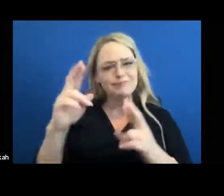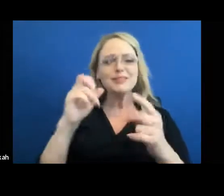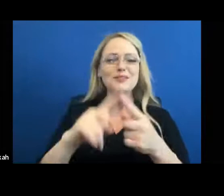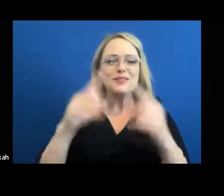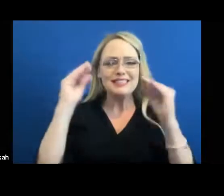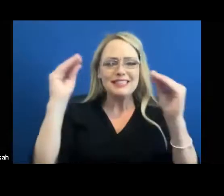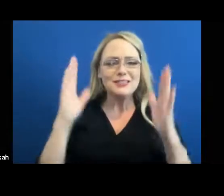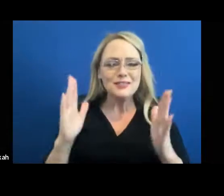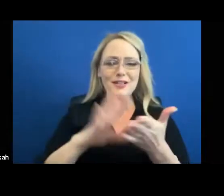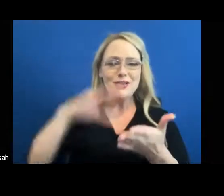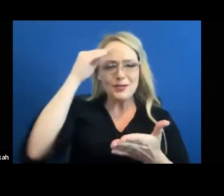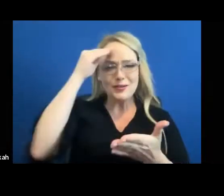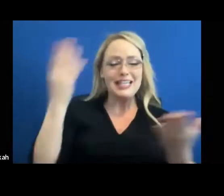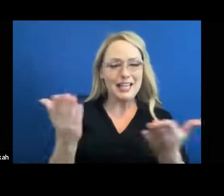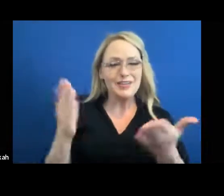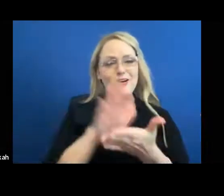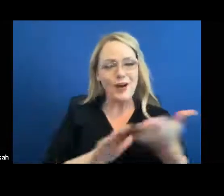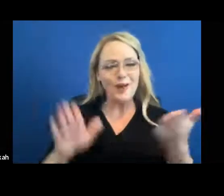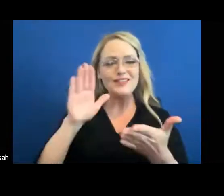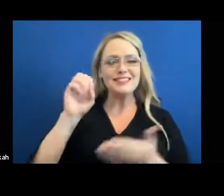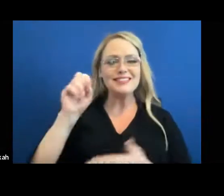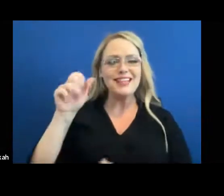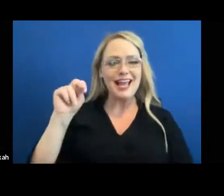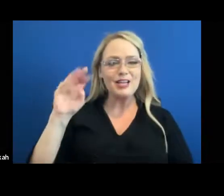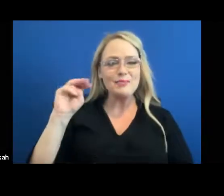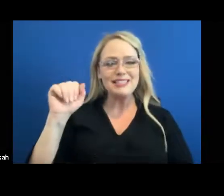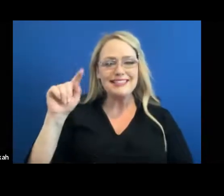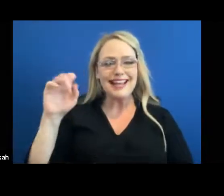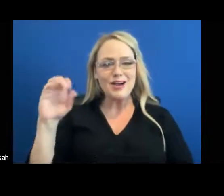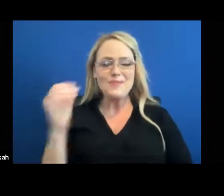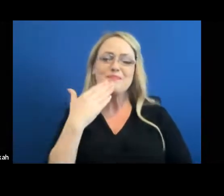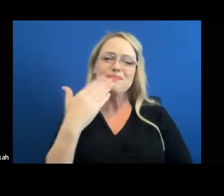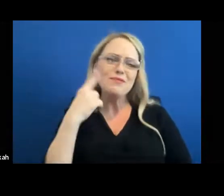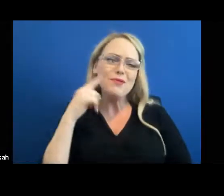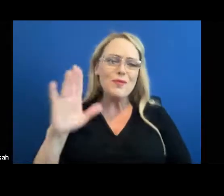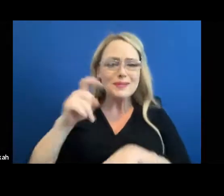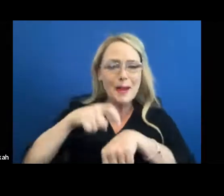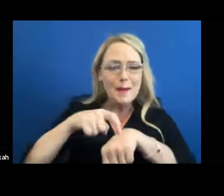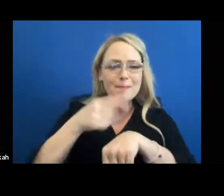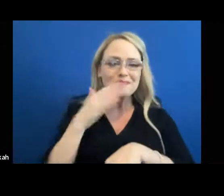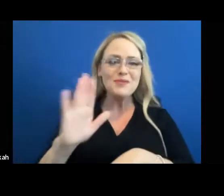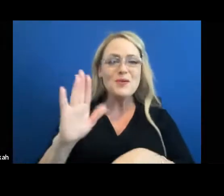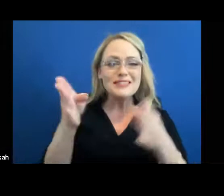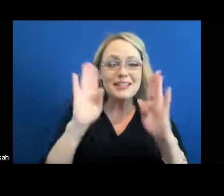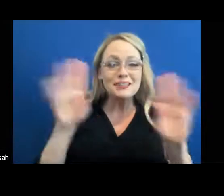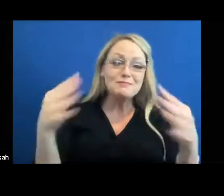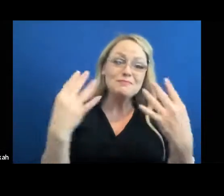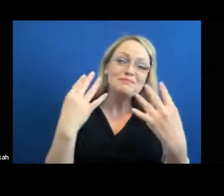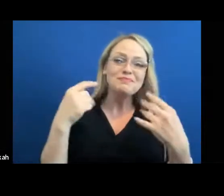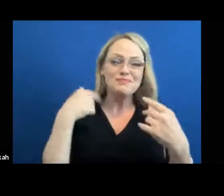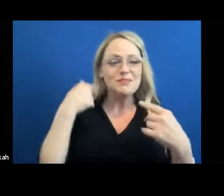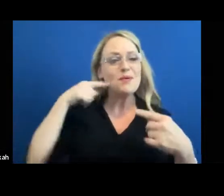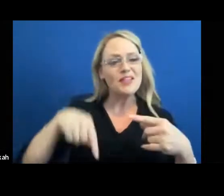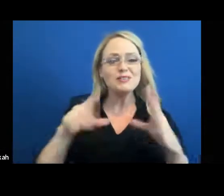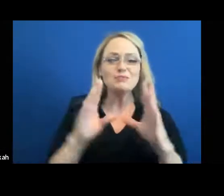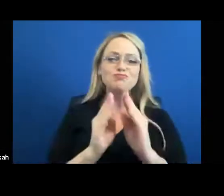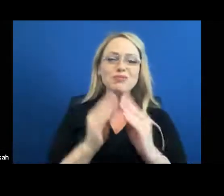the College of San Mateo. Thank you for your time and attention and for giving me the space and opportunity to speak